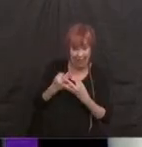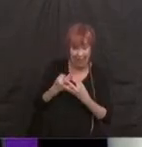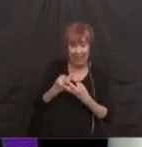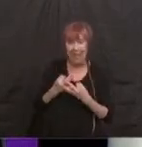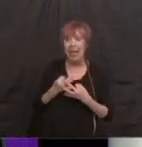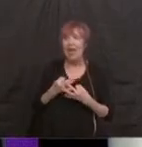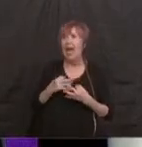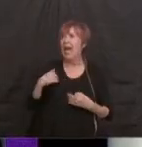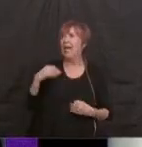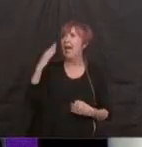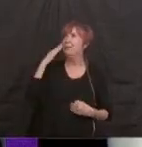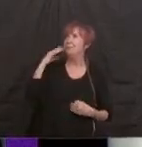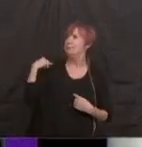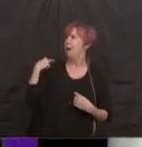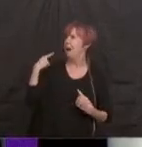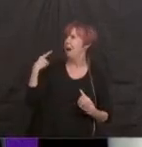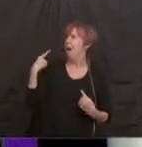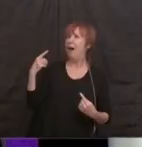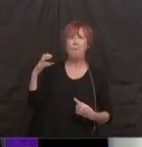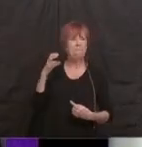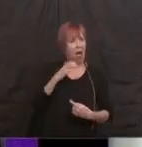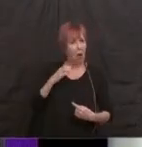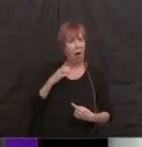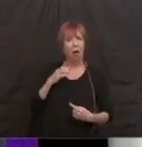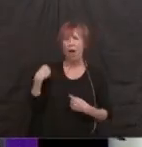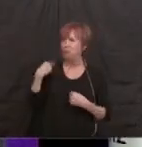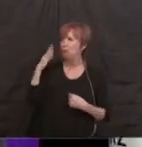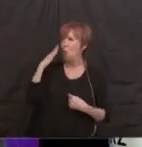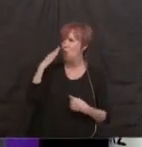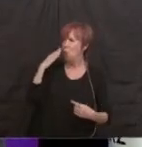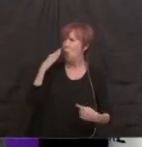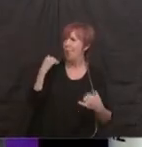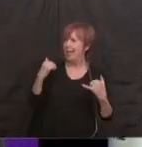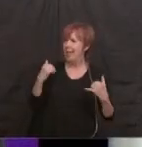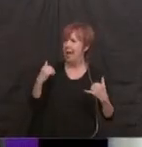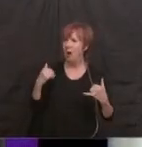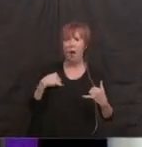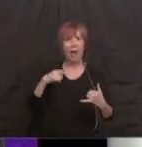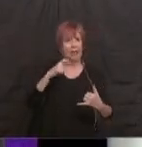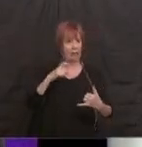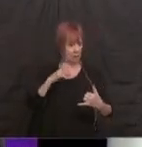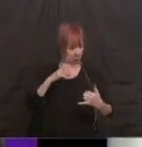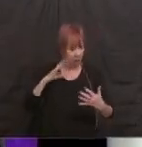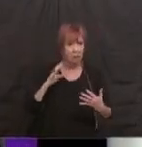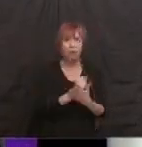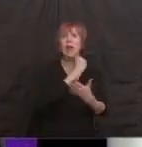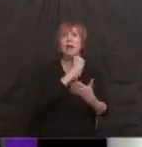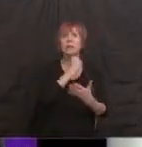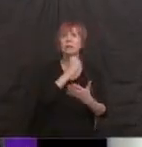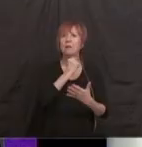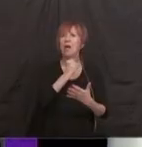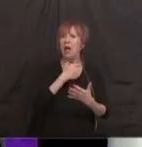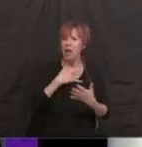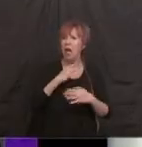always powerful from this age. Now I need to step into it and be comfortable with it. And so I think that for me is for